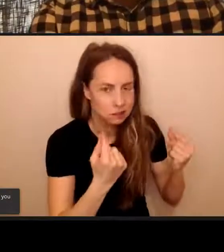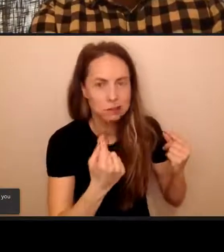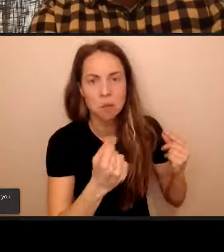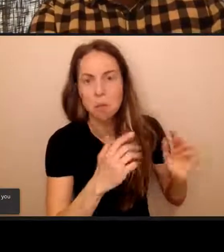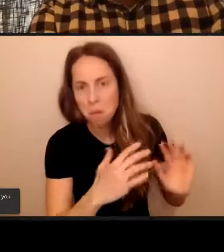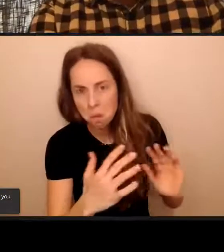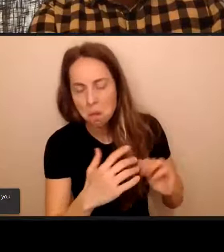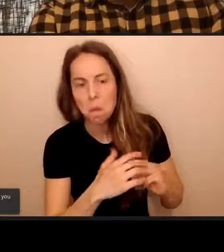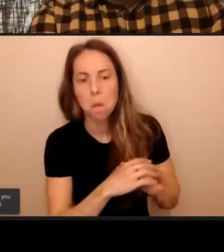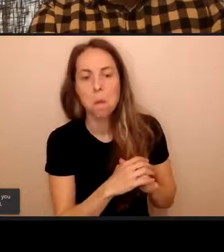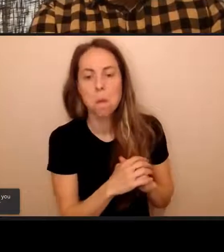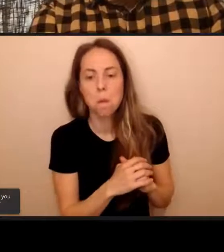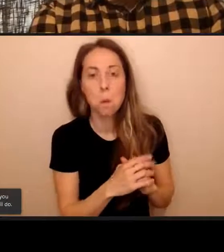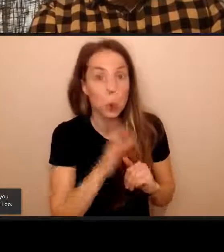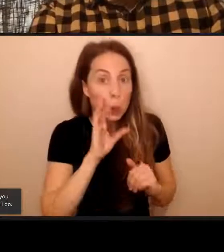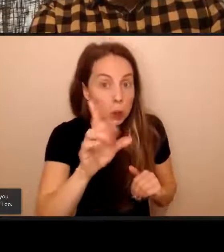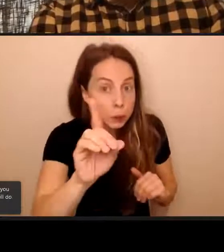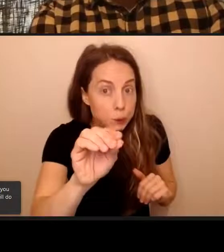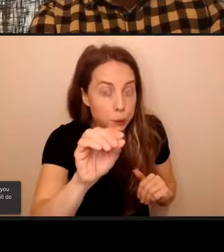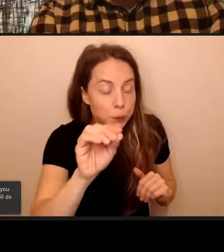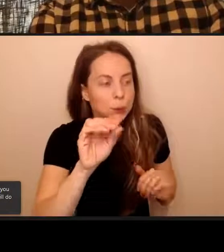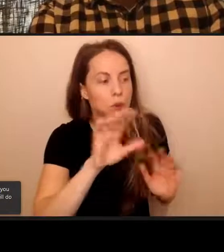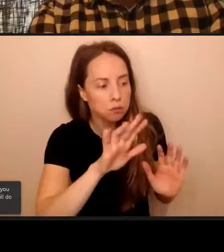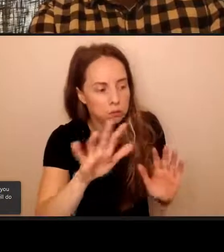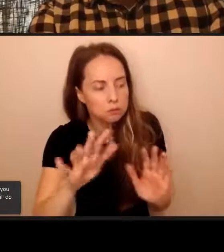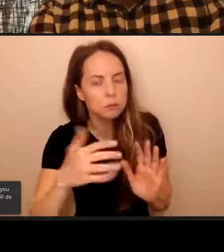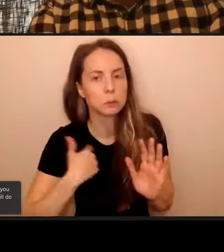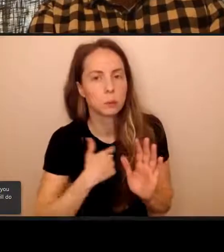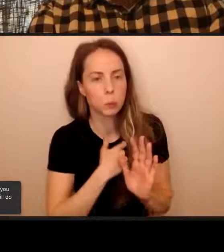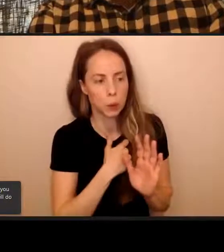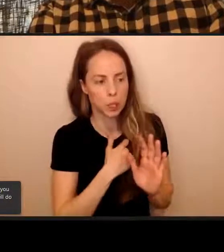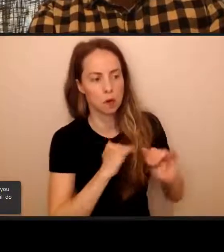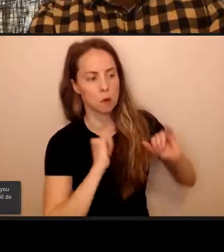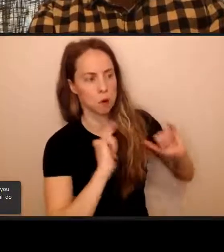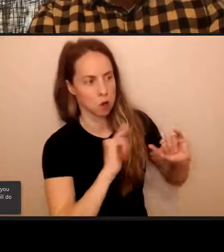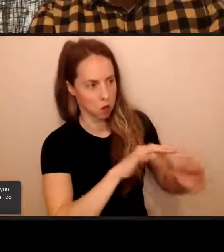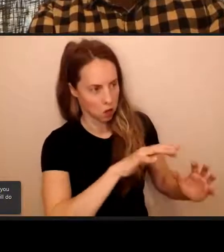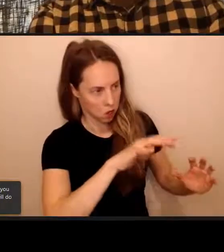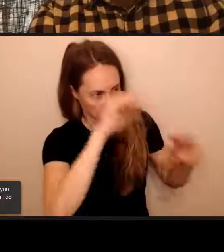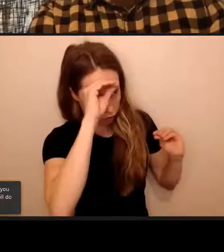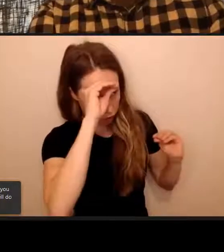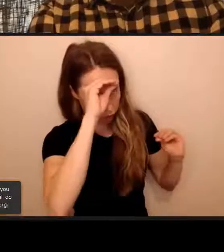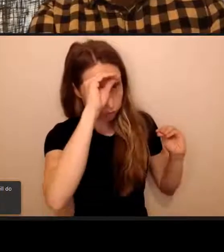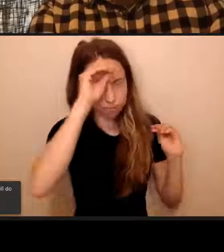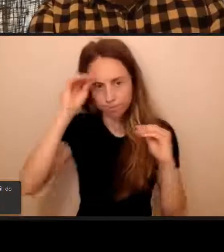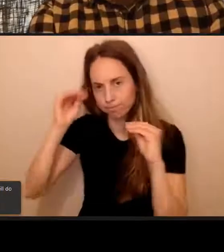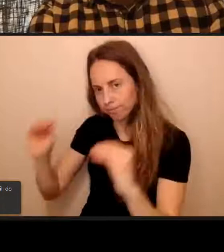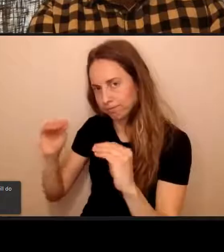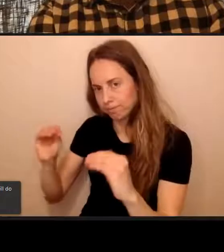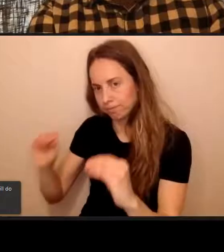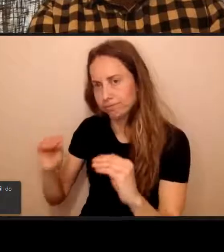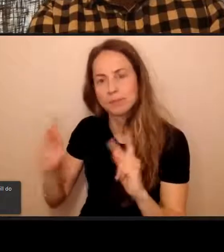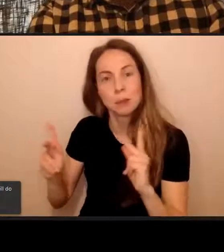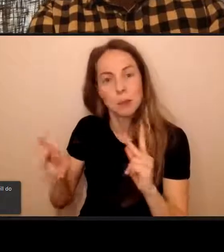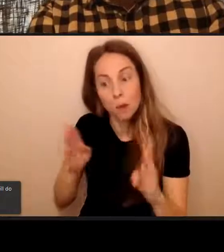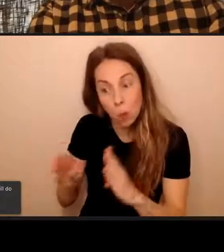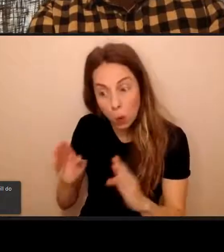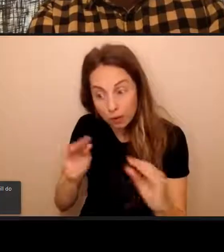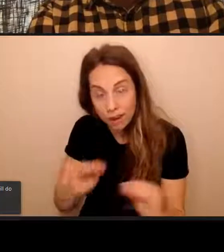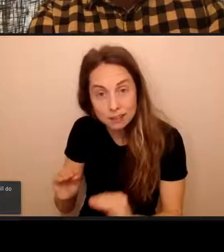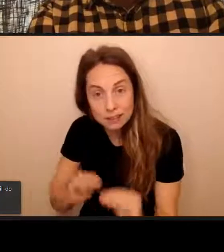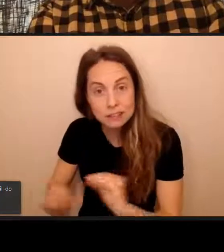and what it will do. So then we were educating people in the organizing committee because we were,